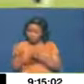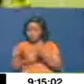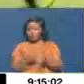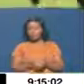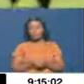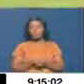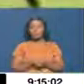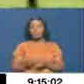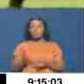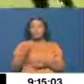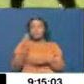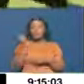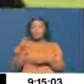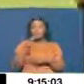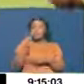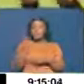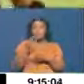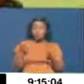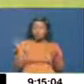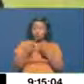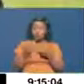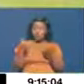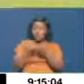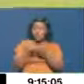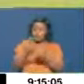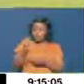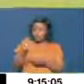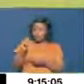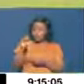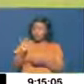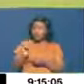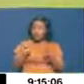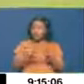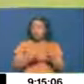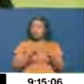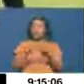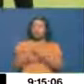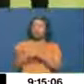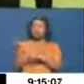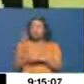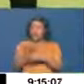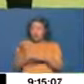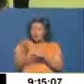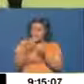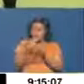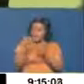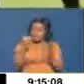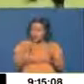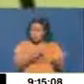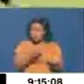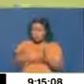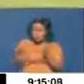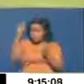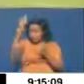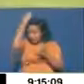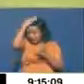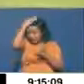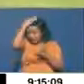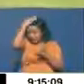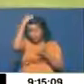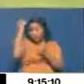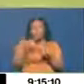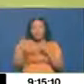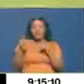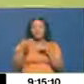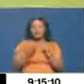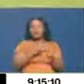second Group A match against Mali has been pushed to Wednesday. The game was initially scheduled for Monday at Kasarani, but was pushed forward. Kenya lost